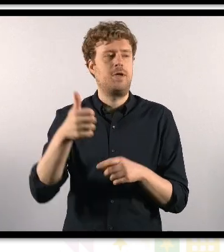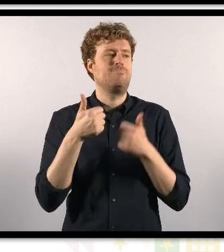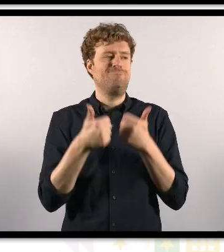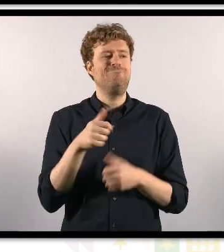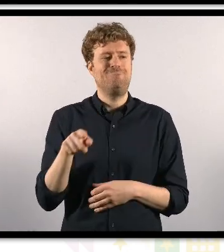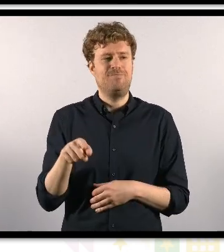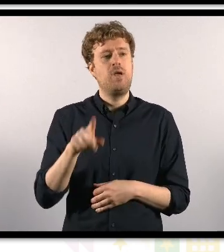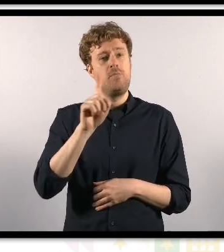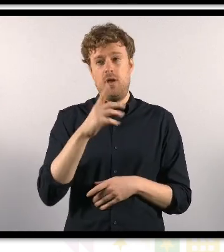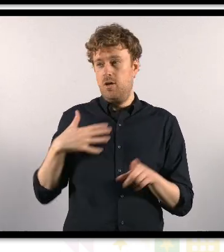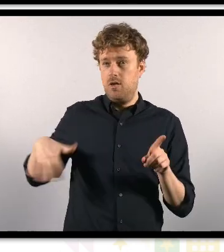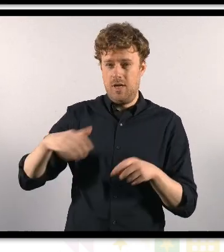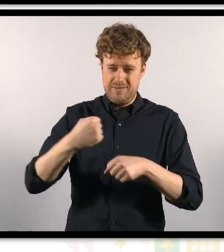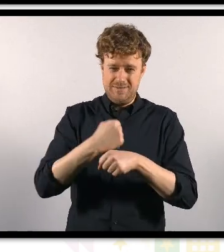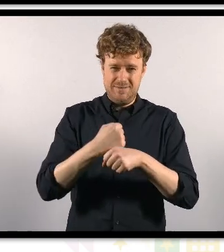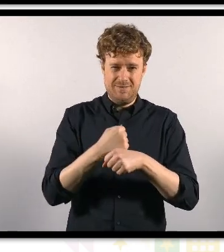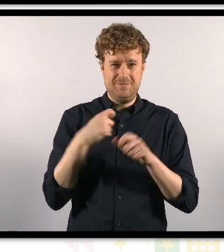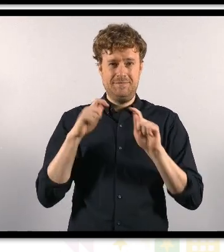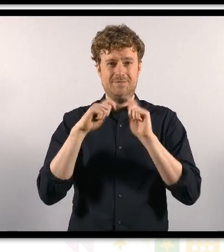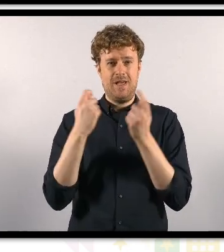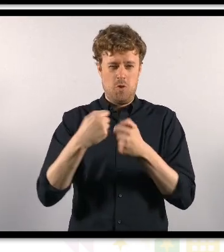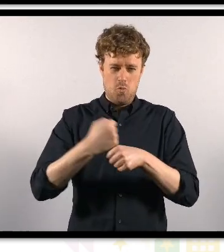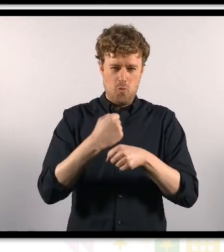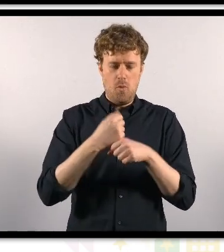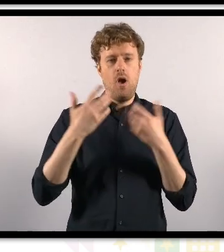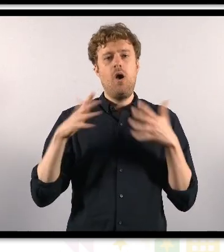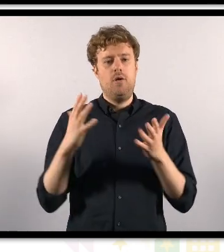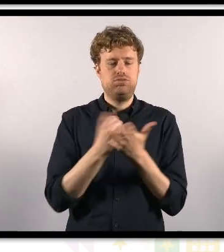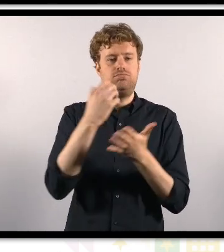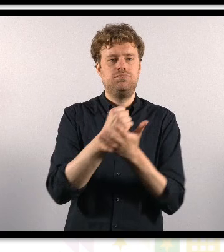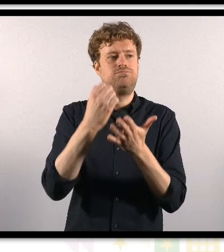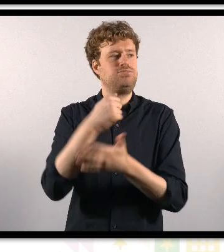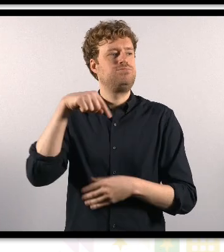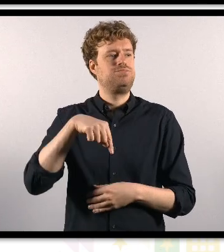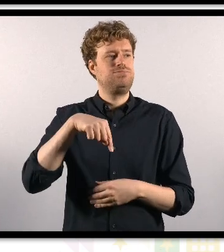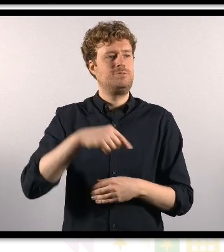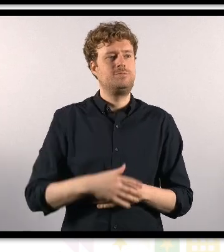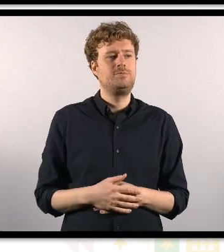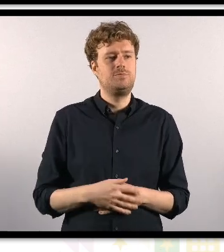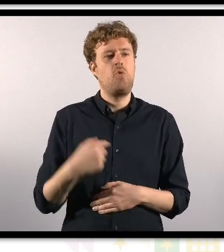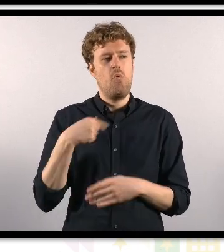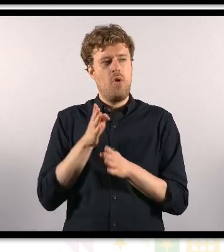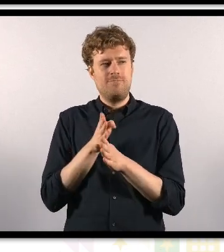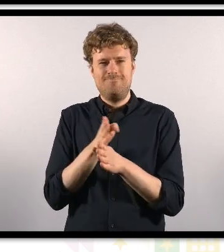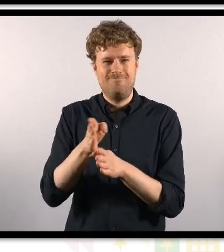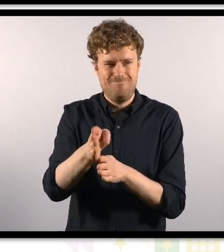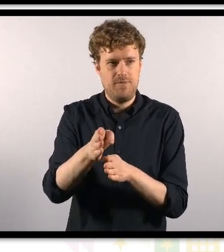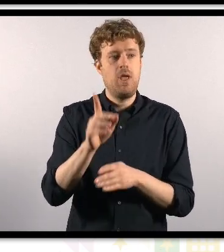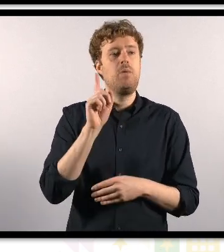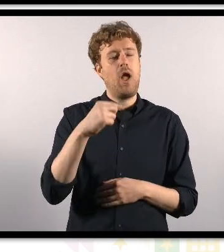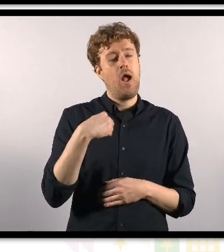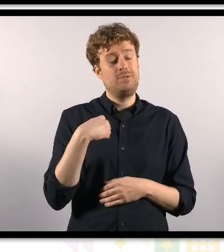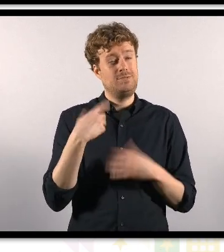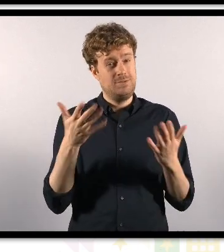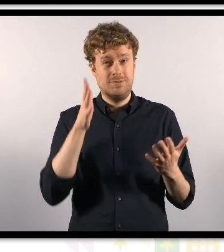walk down the stage, something new would have come up and it would all be irrelevant. If you have any questions, I'll be at the Open Telemetry Observatory a